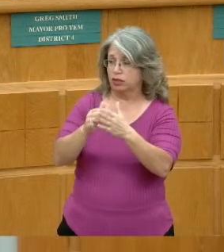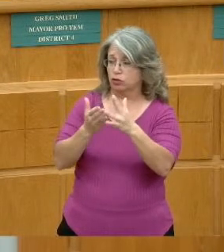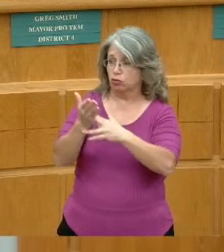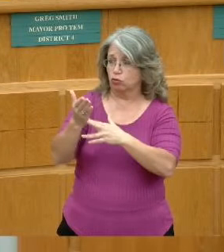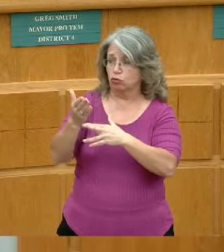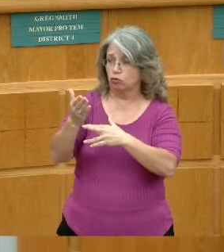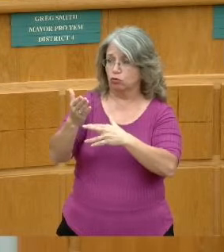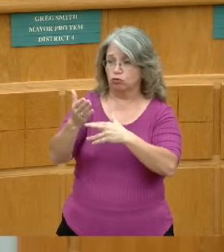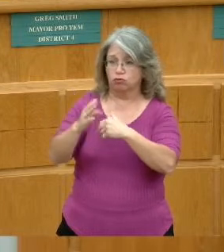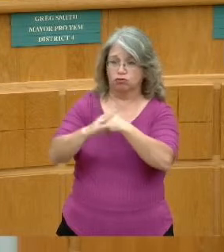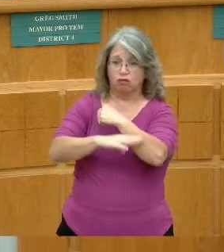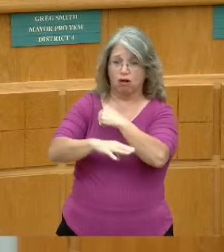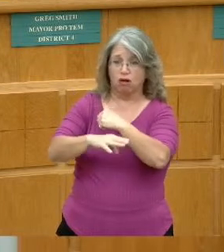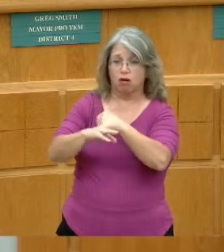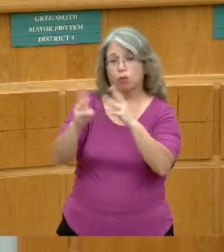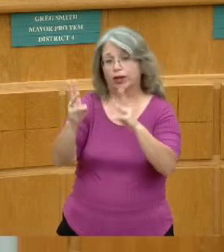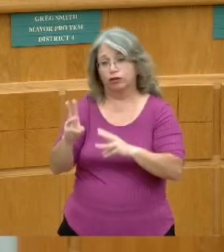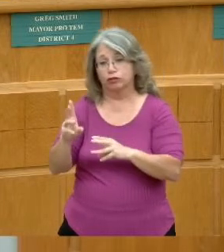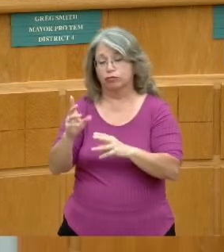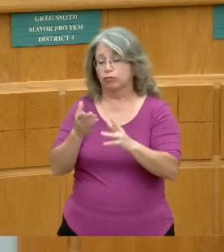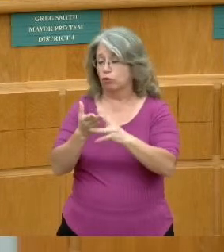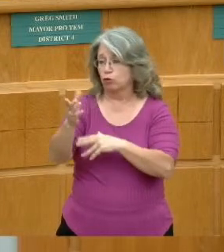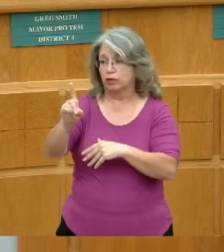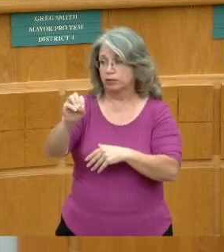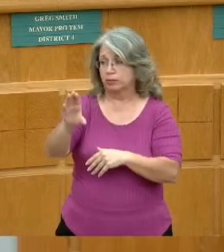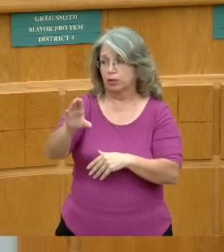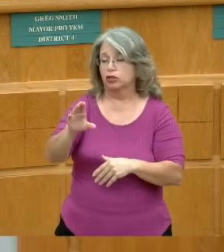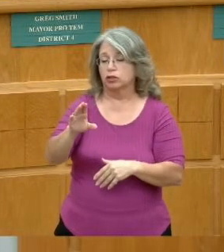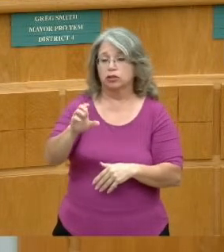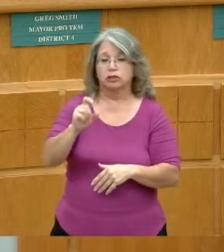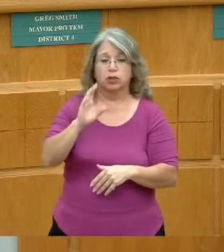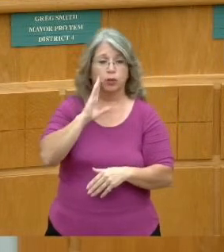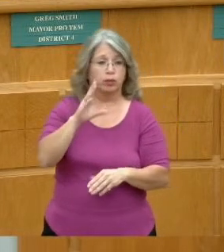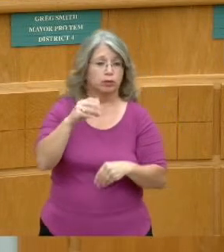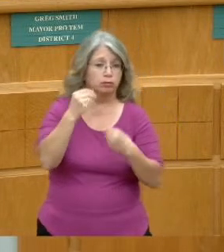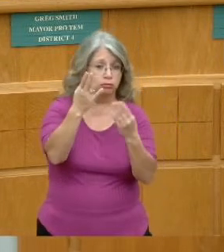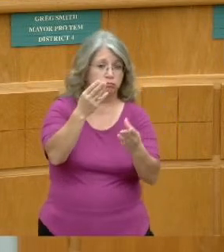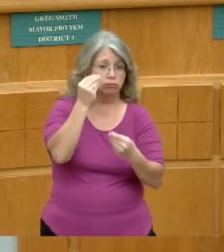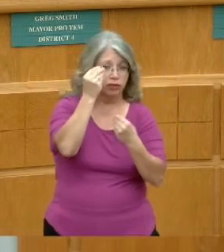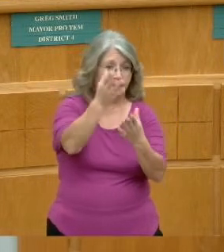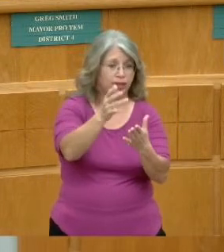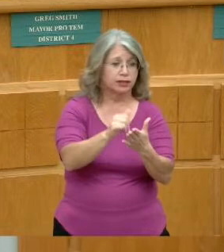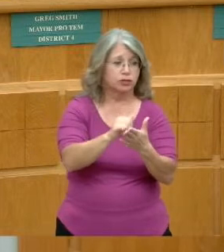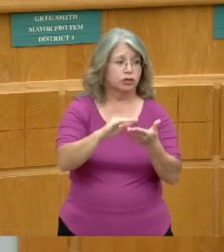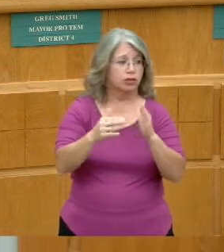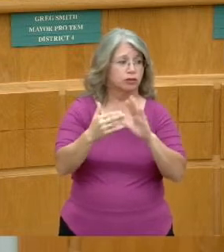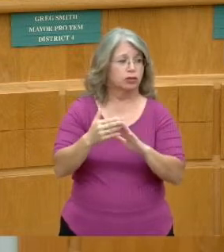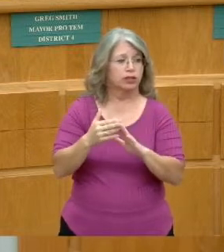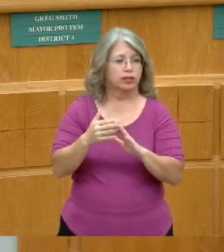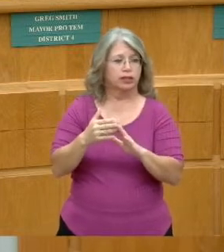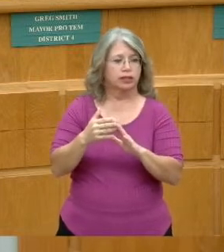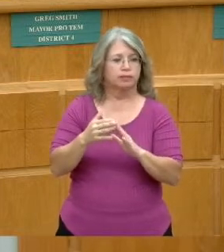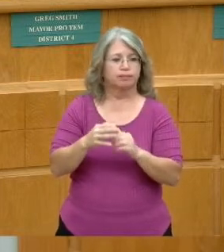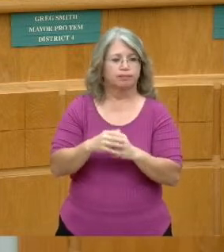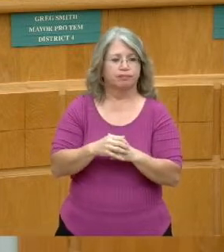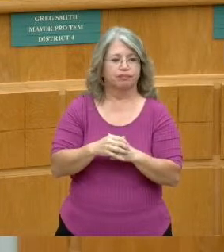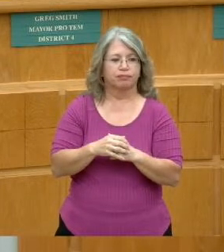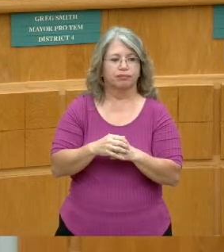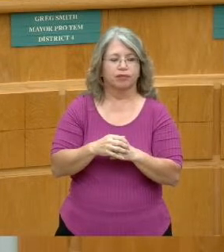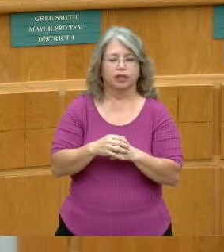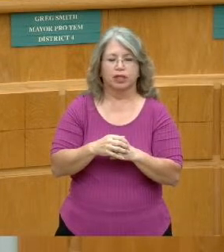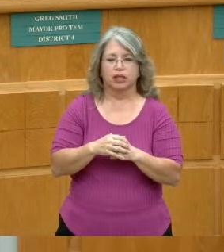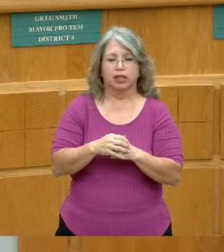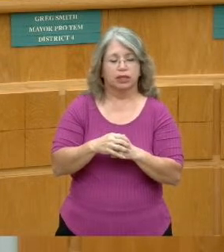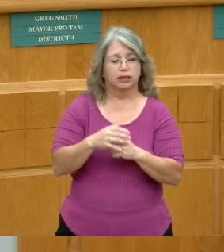December. And so we'll be bringing to the community these trends and graphs. We're not out of the woods by any means yet on